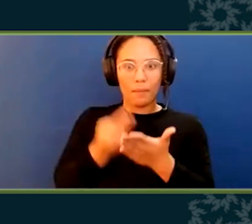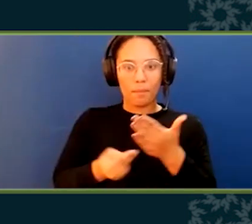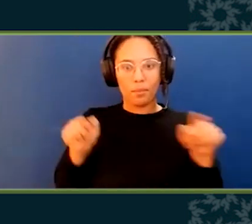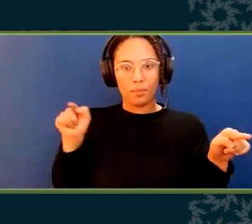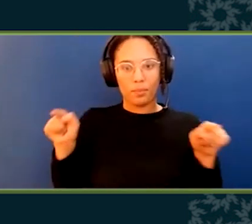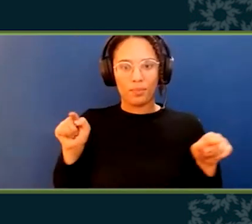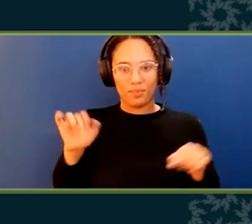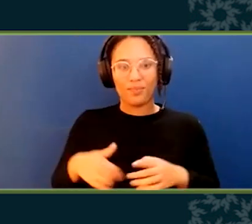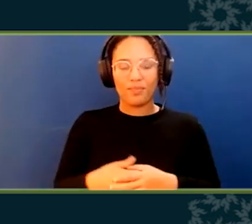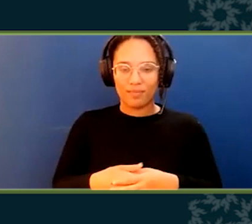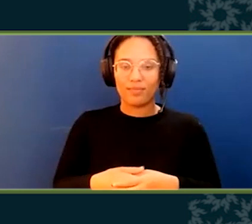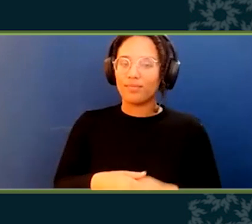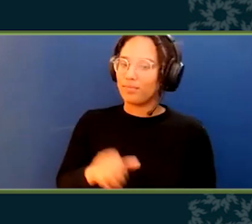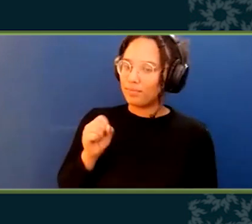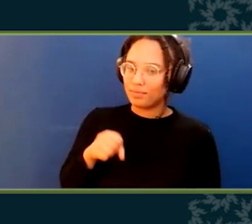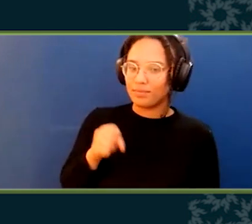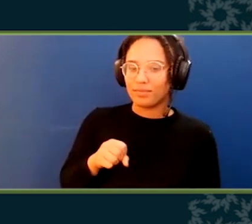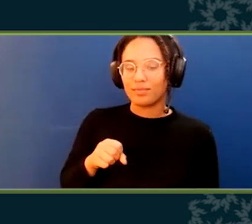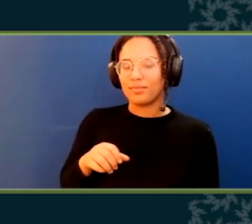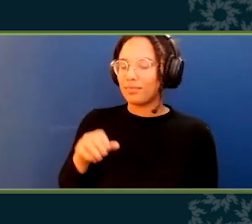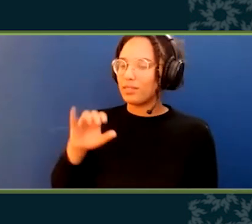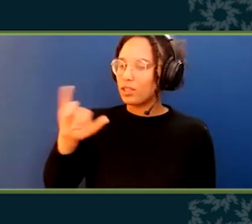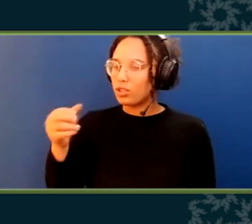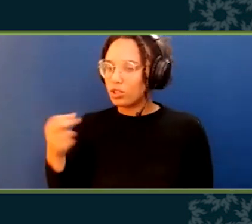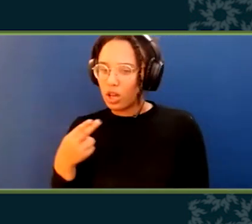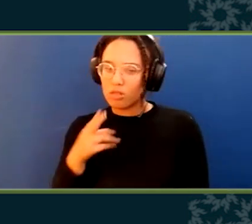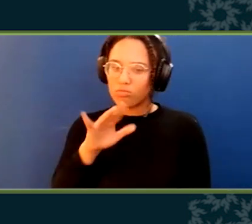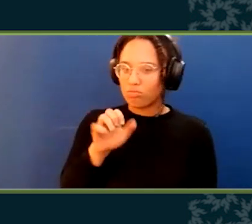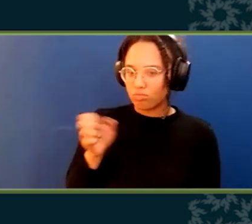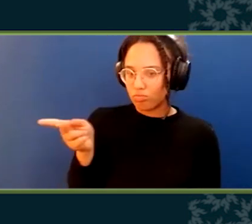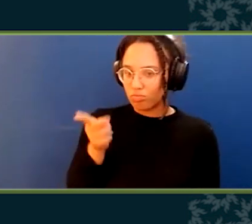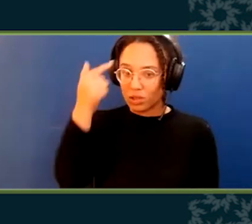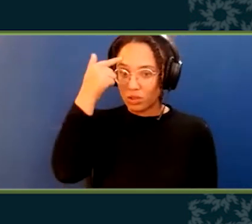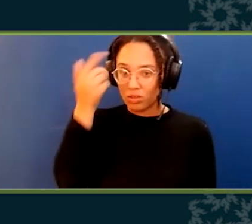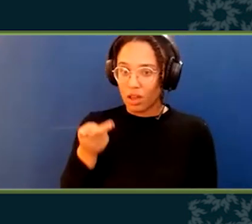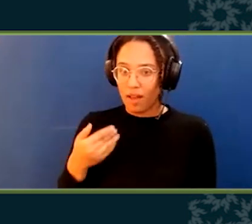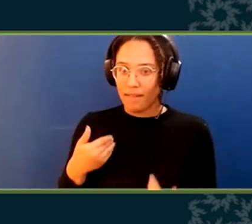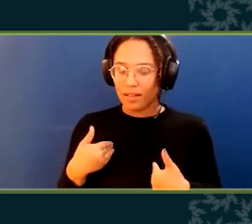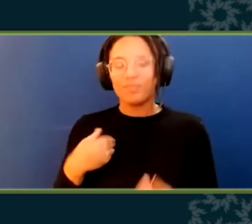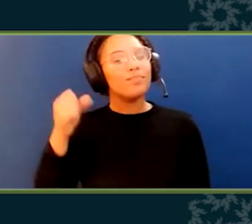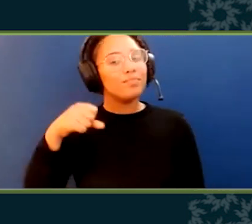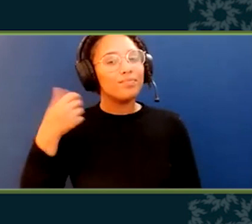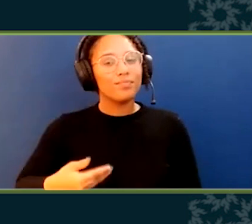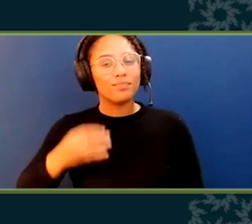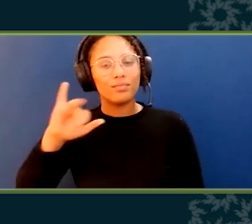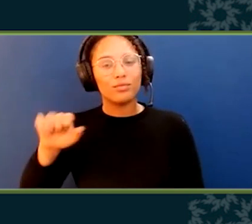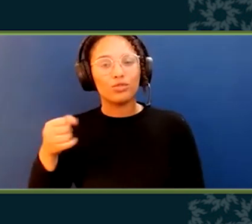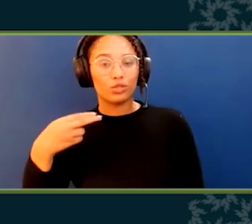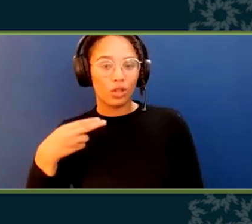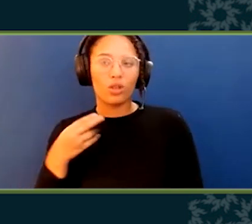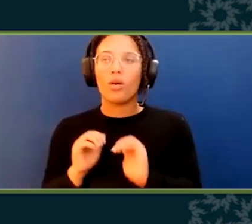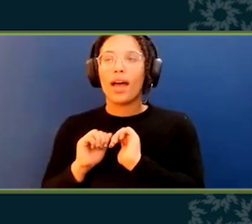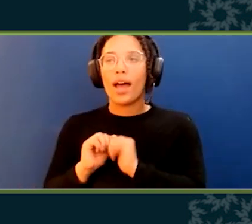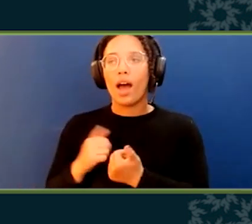Joshua, Jess, thoughts? Yeah, this is Josh. So the way I approach it